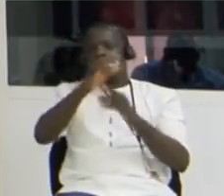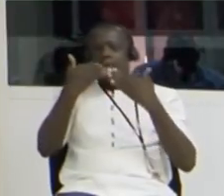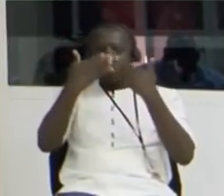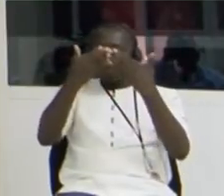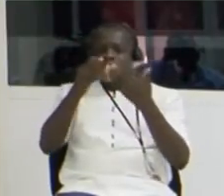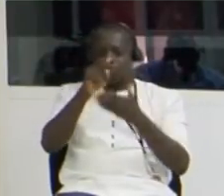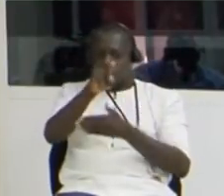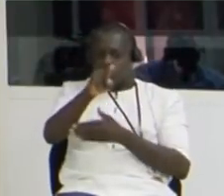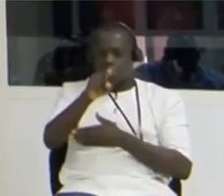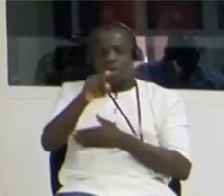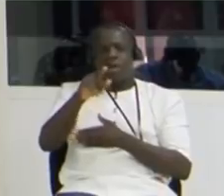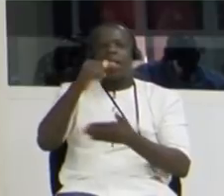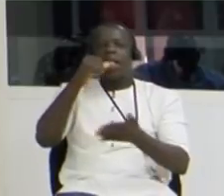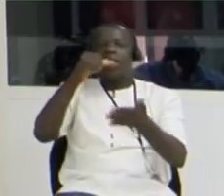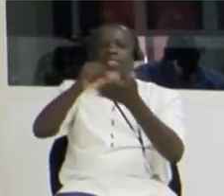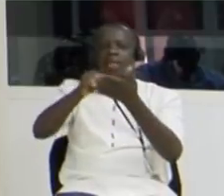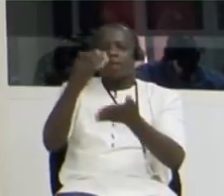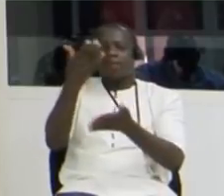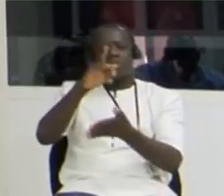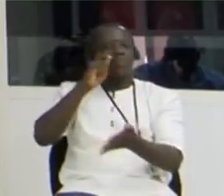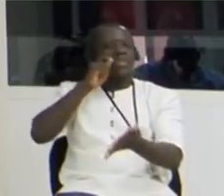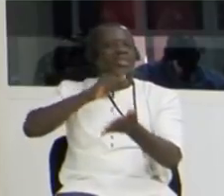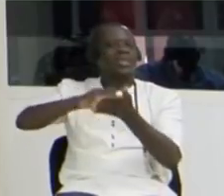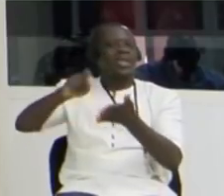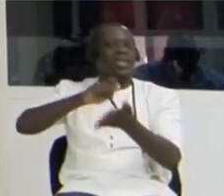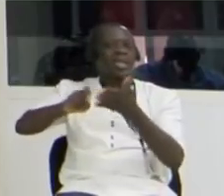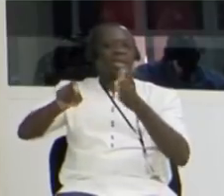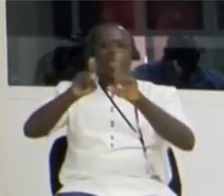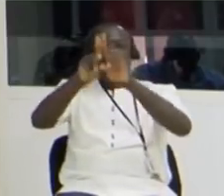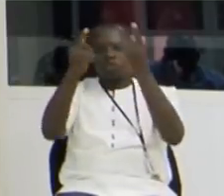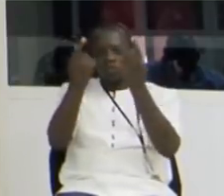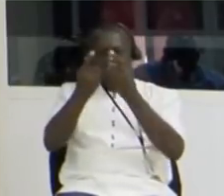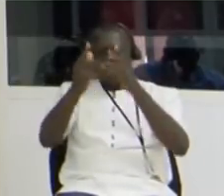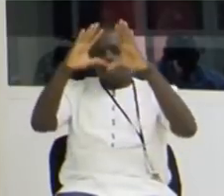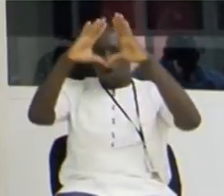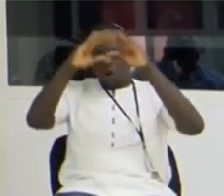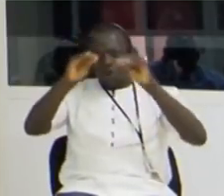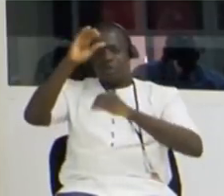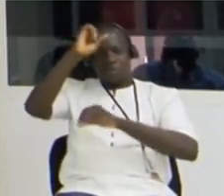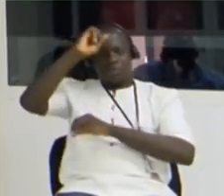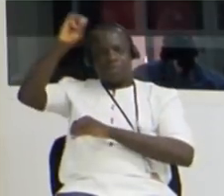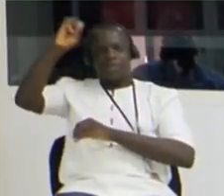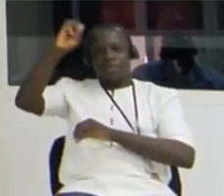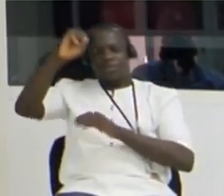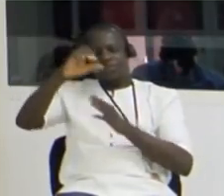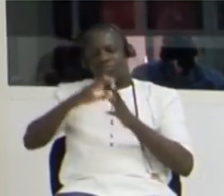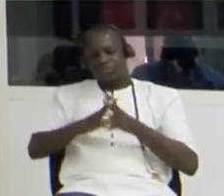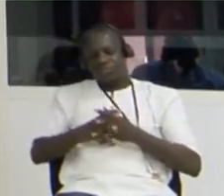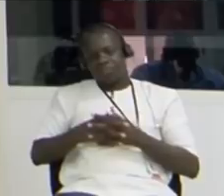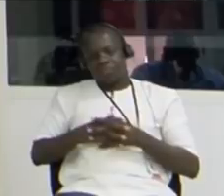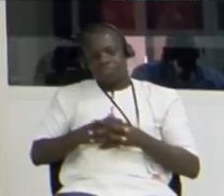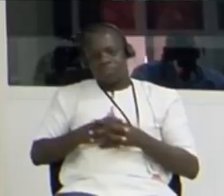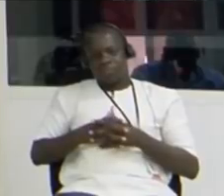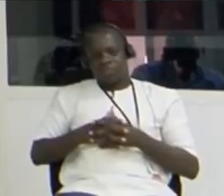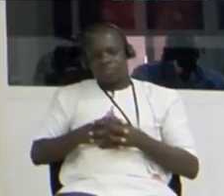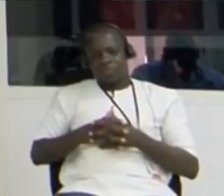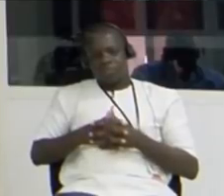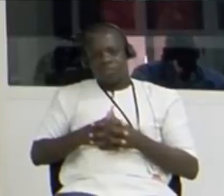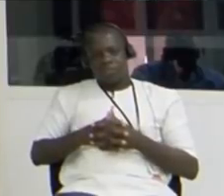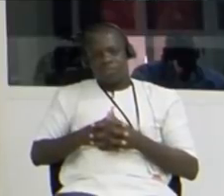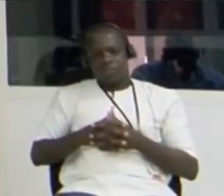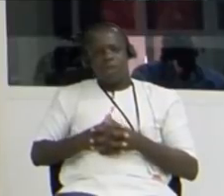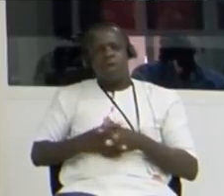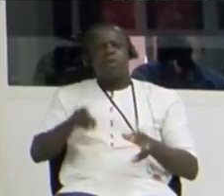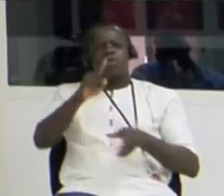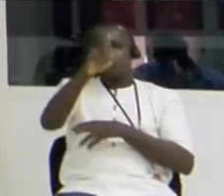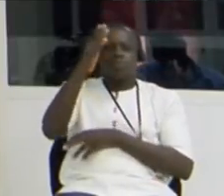the Secretary General, Office of the President, and the head of the Civil Service. And do you know where that request was coming